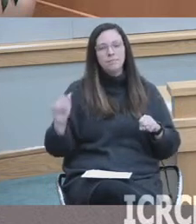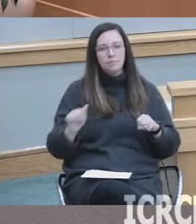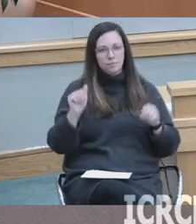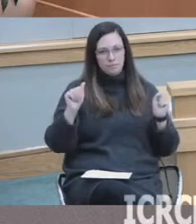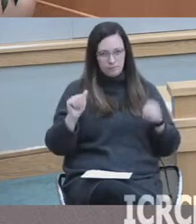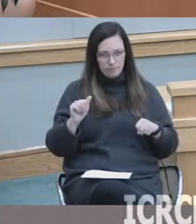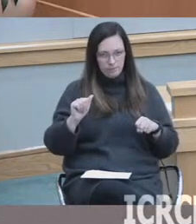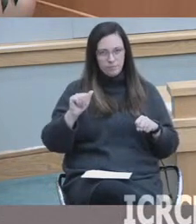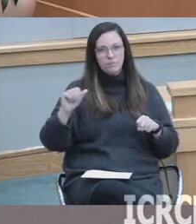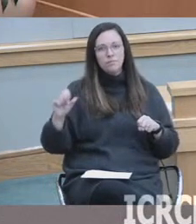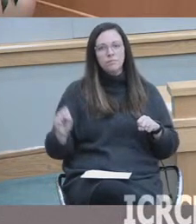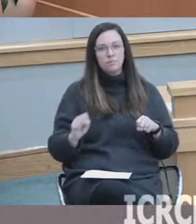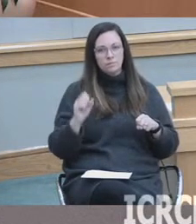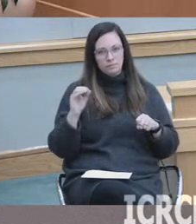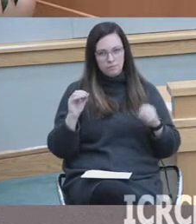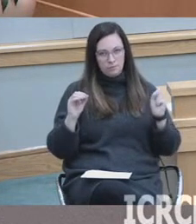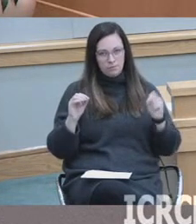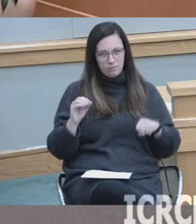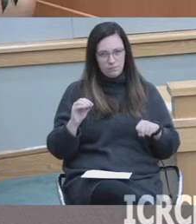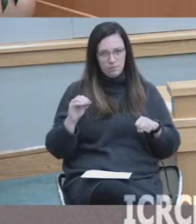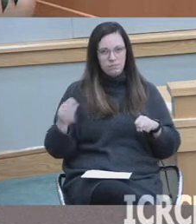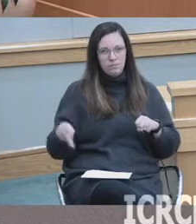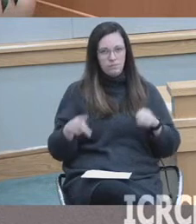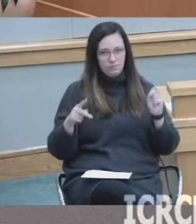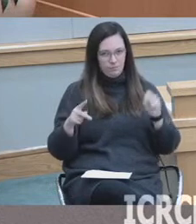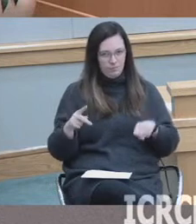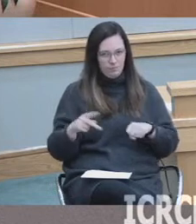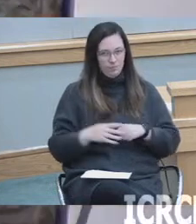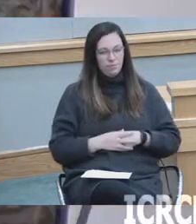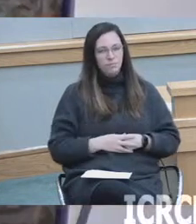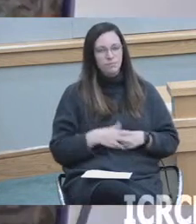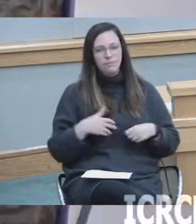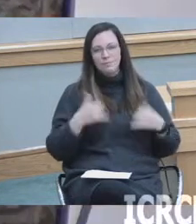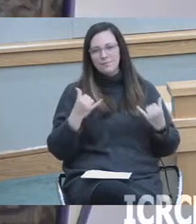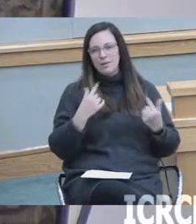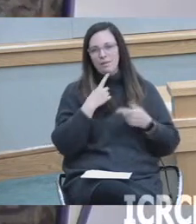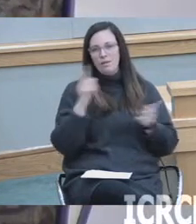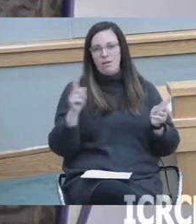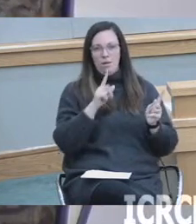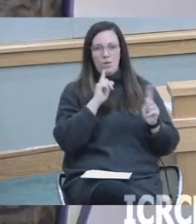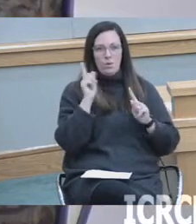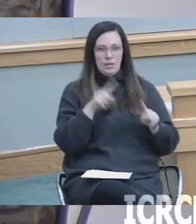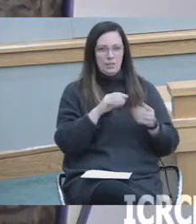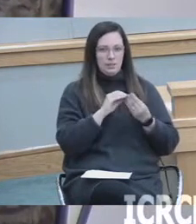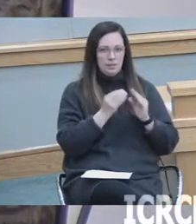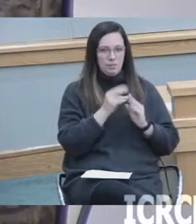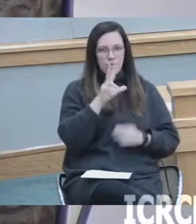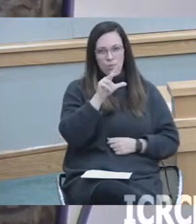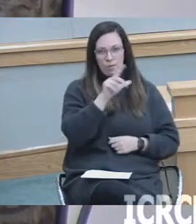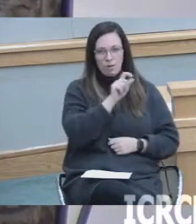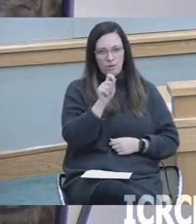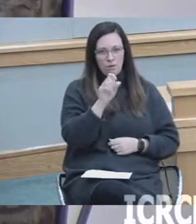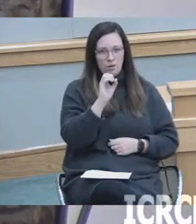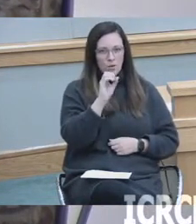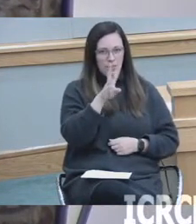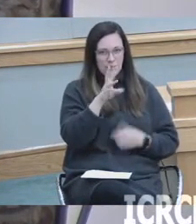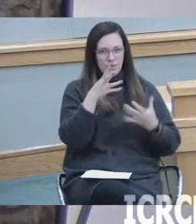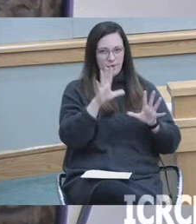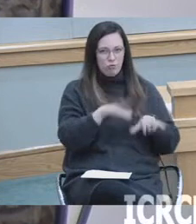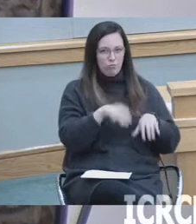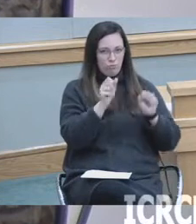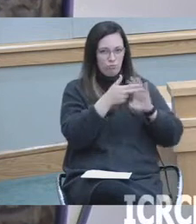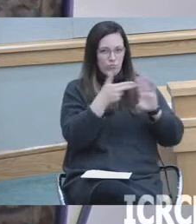Albrecht. Yes. Mr. Sextro. Yes. Mr. Putoff. Yes. I now declare ordinance 23-06 adopted as